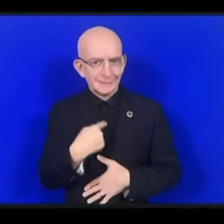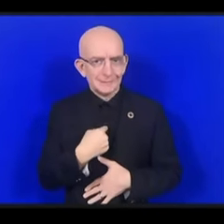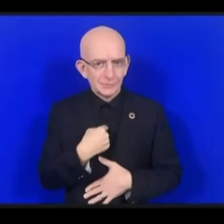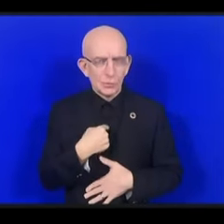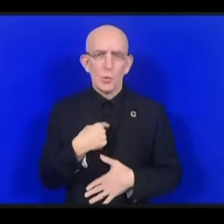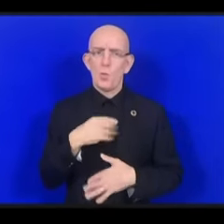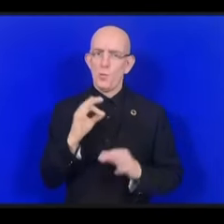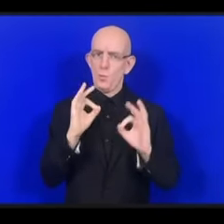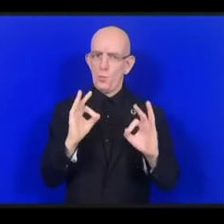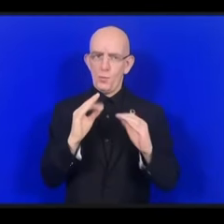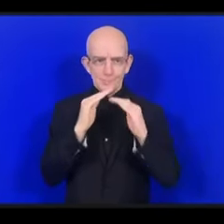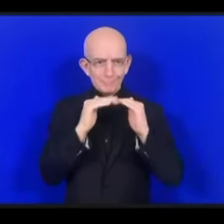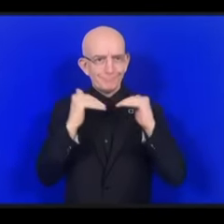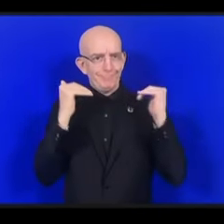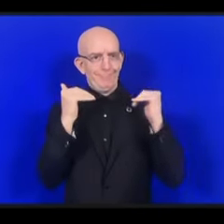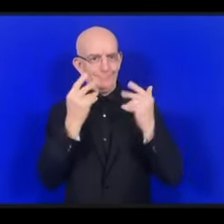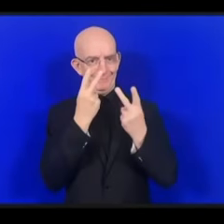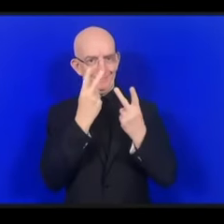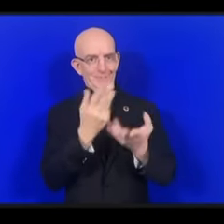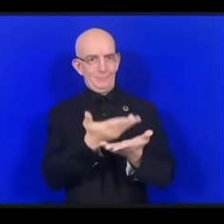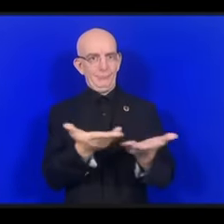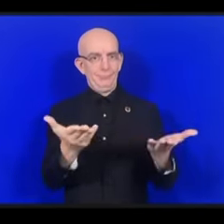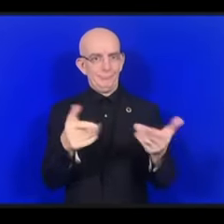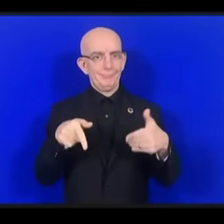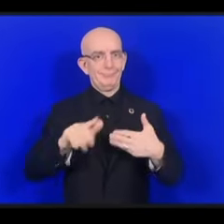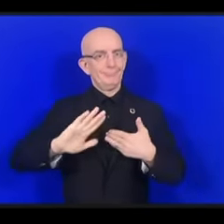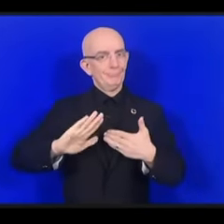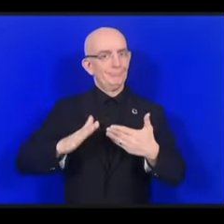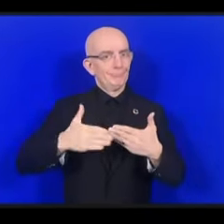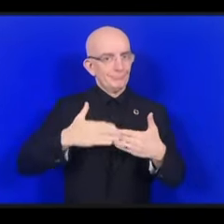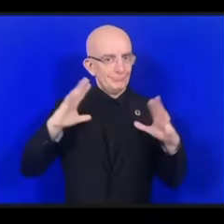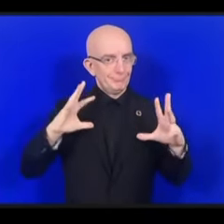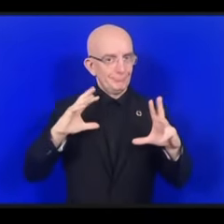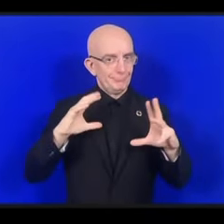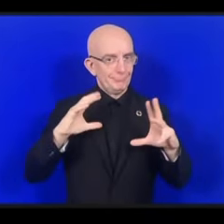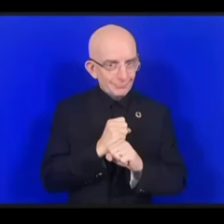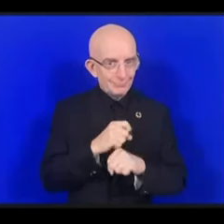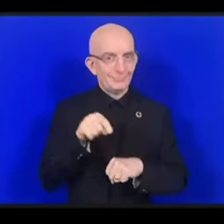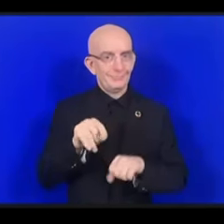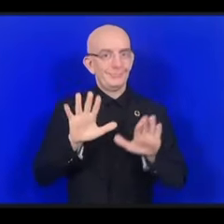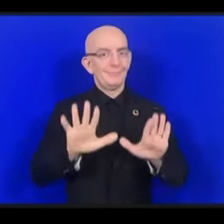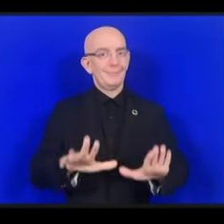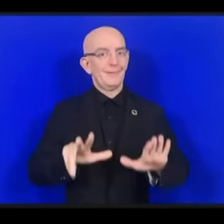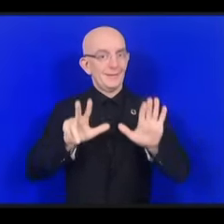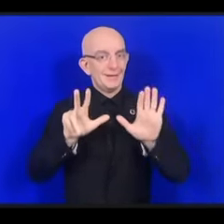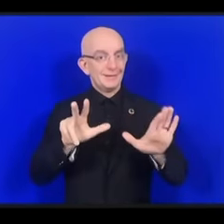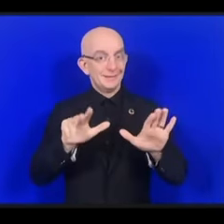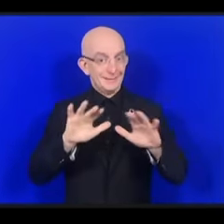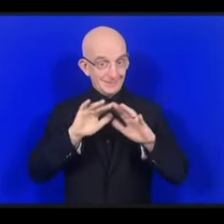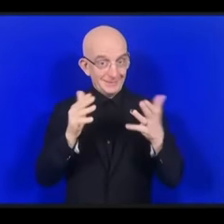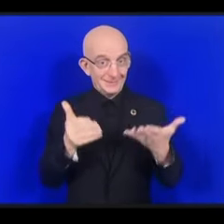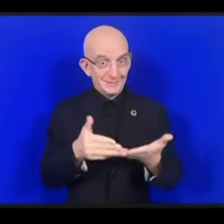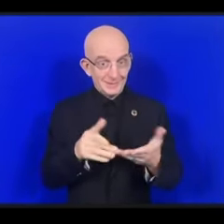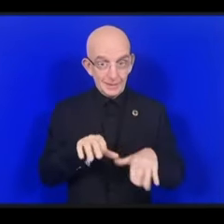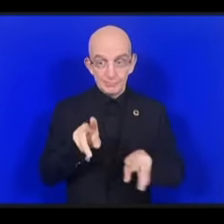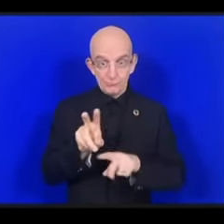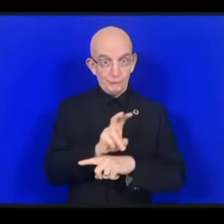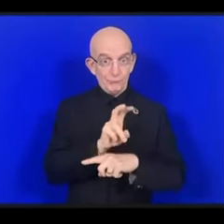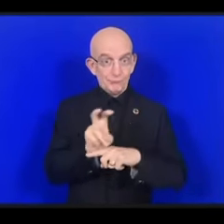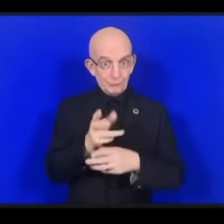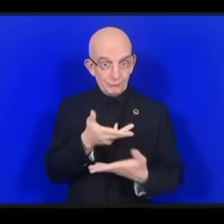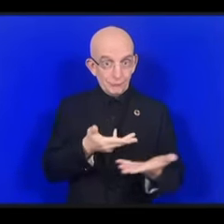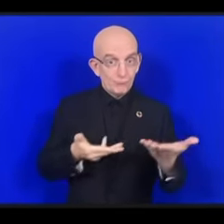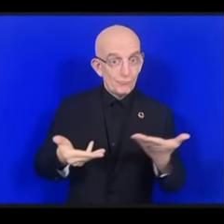Forum. By all standards, the Kyoto IGF has been a record, with